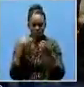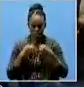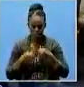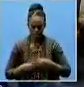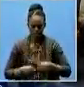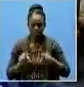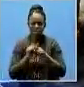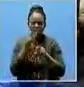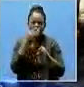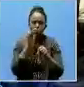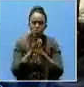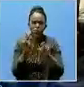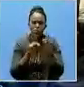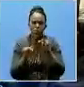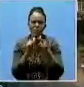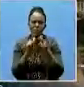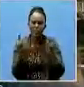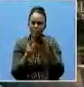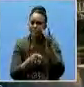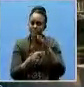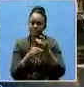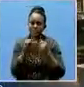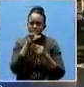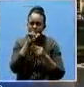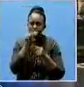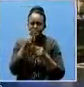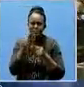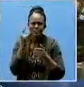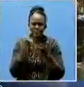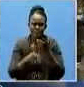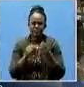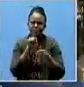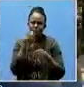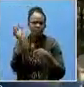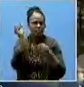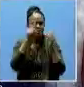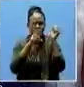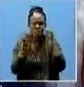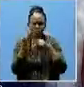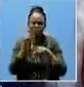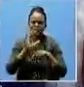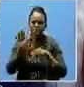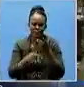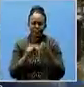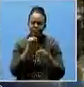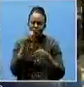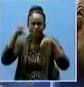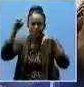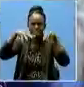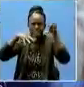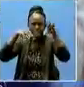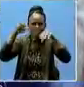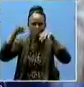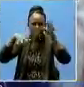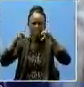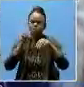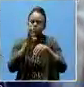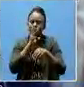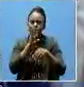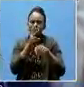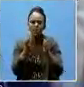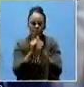has assured residents of the tourist capital that she will not disappoint. The following point: water